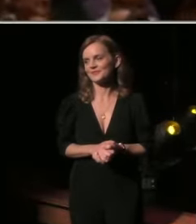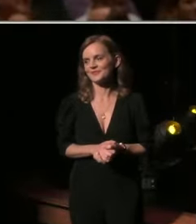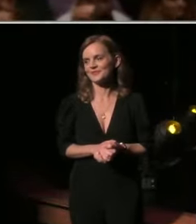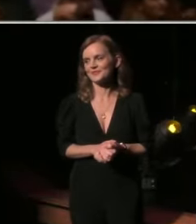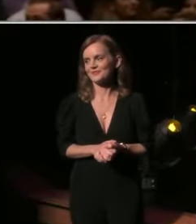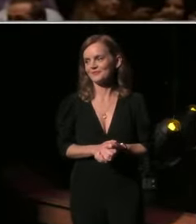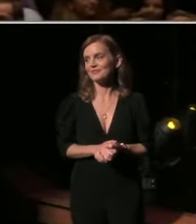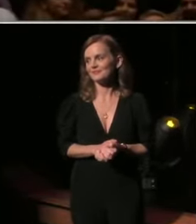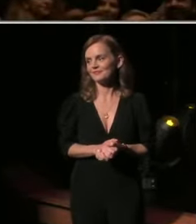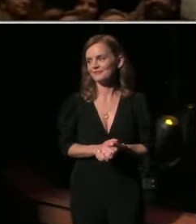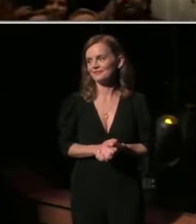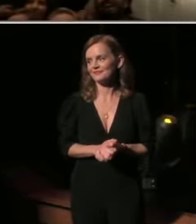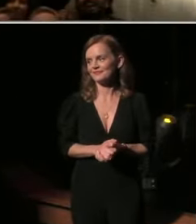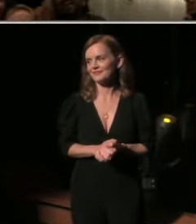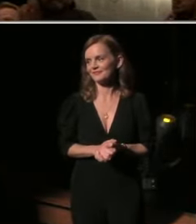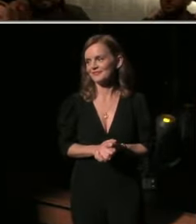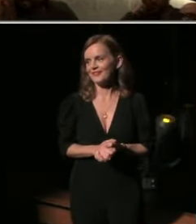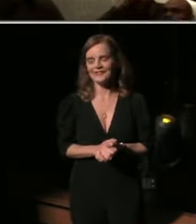Nobody do.